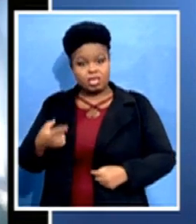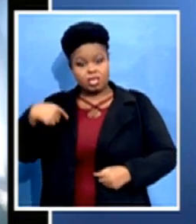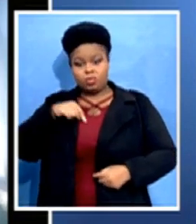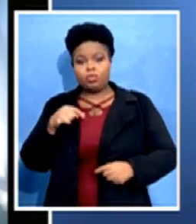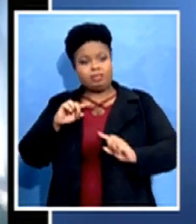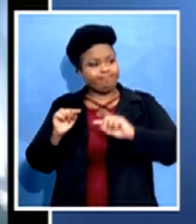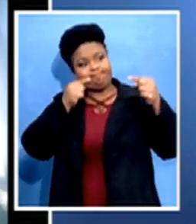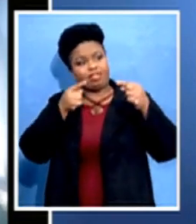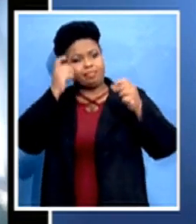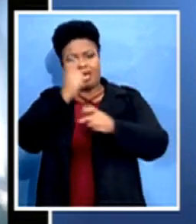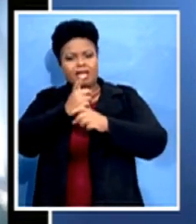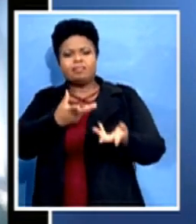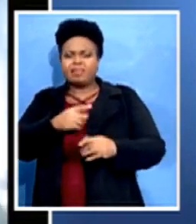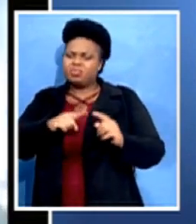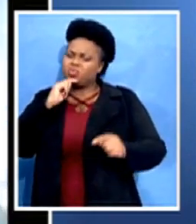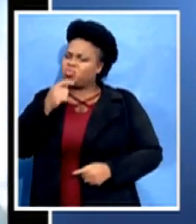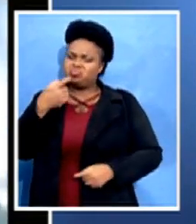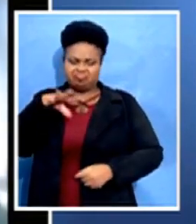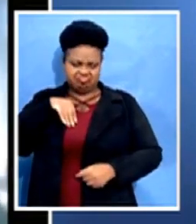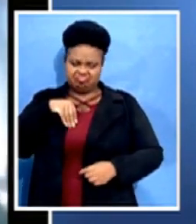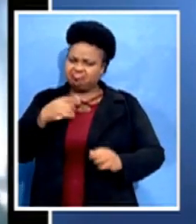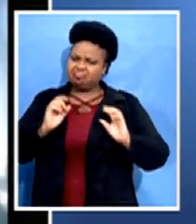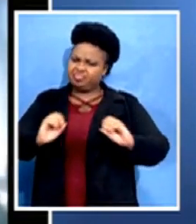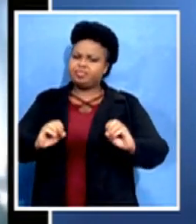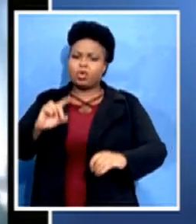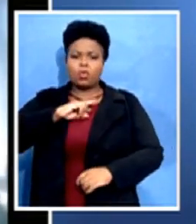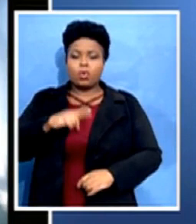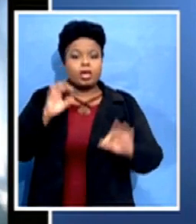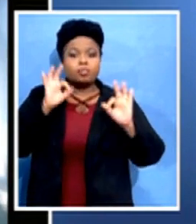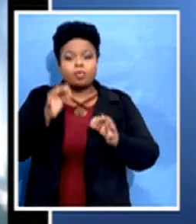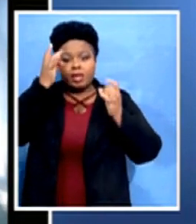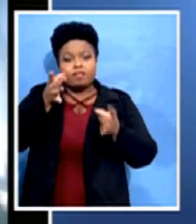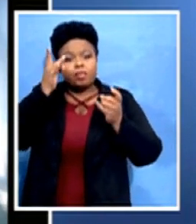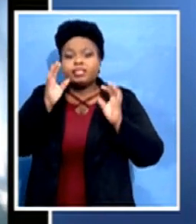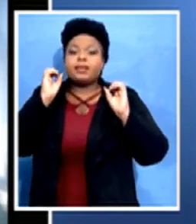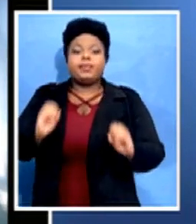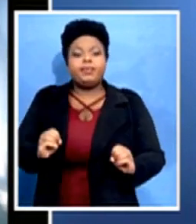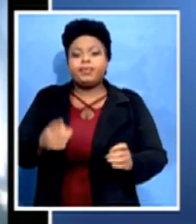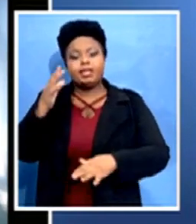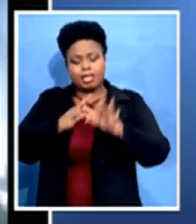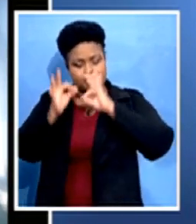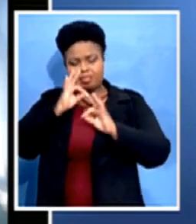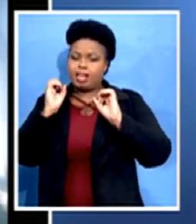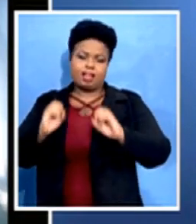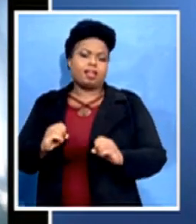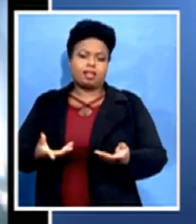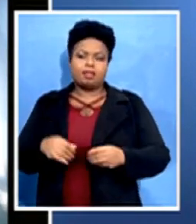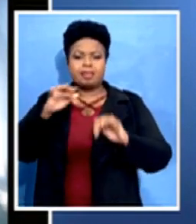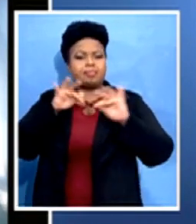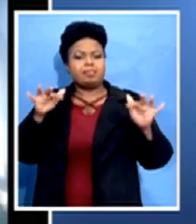rejecting this one because the proper and necessary information is not coming. People are sitting on the fence. Why